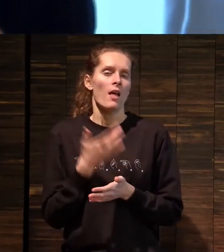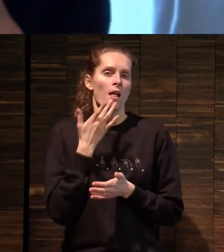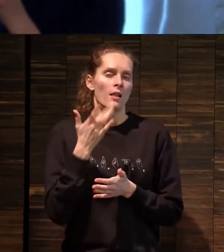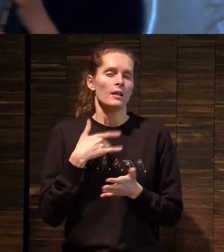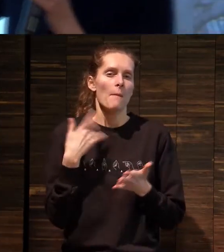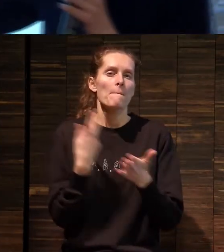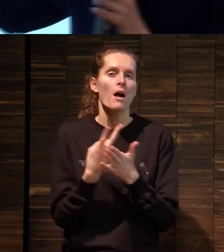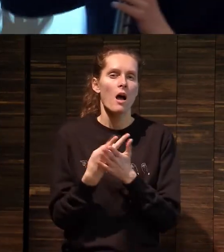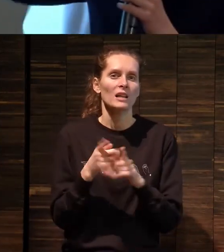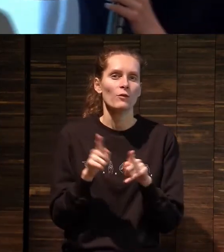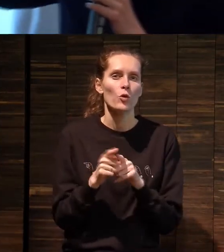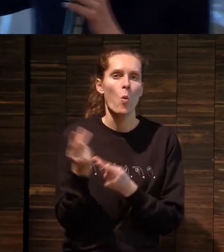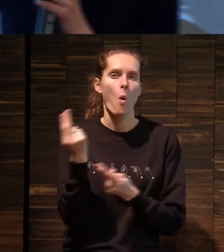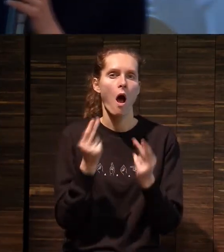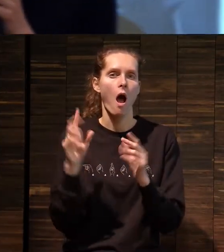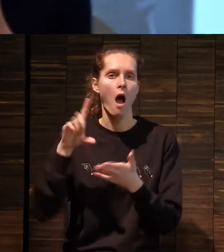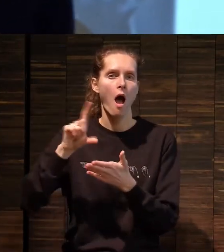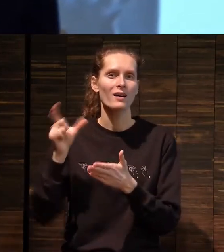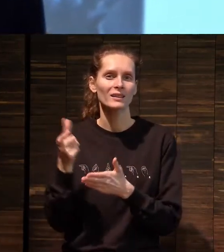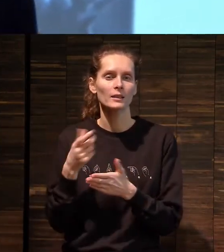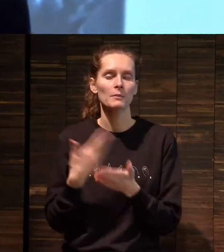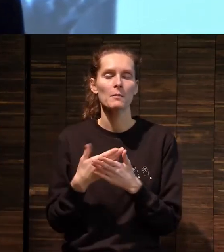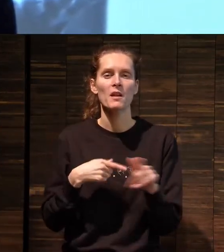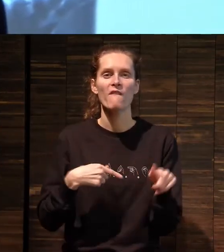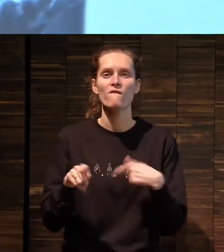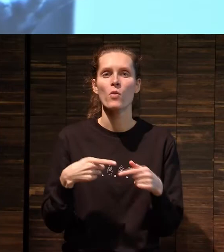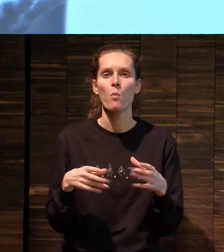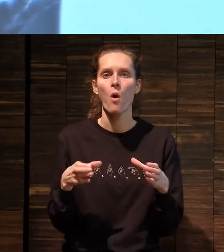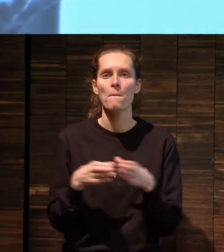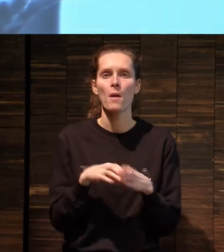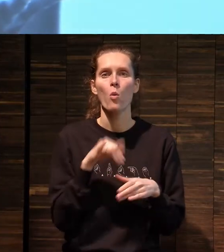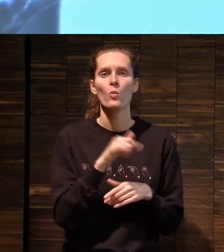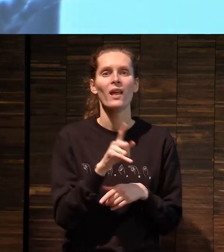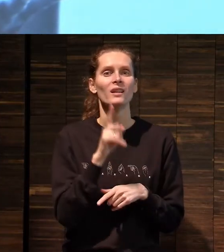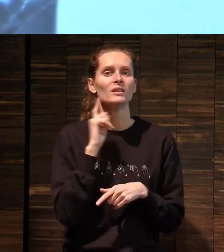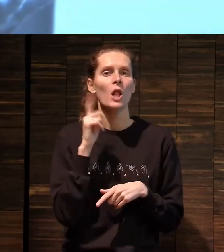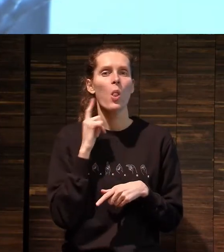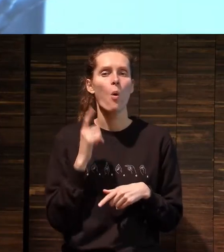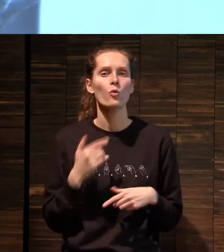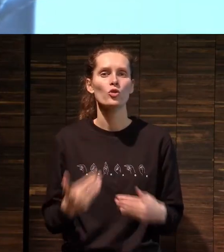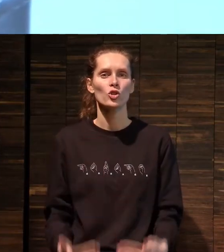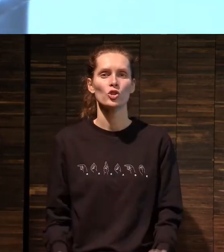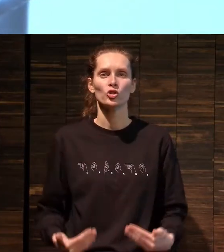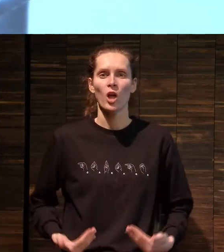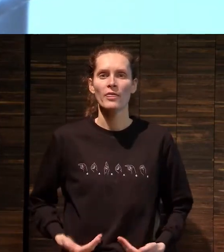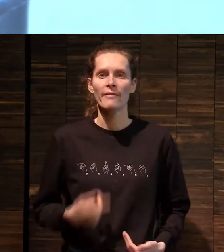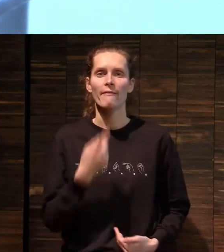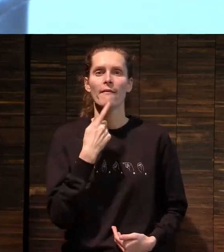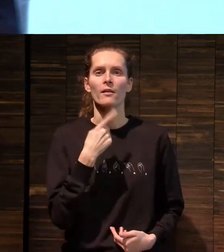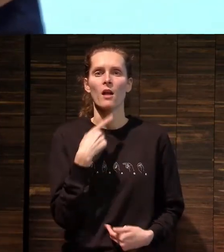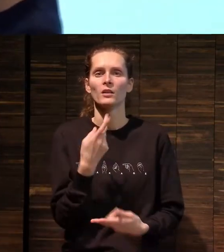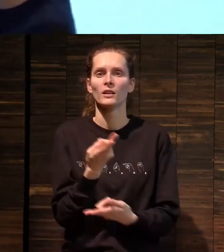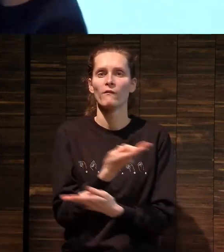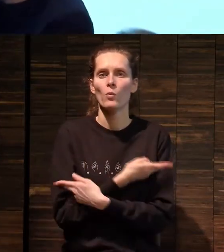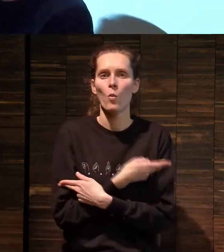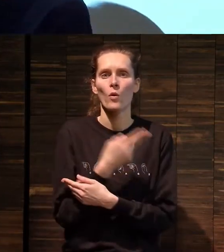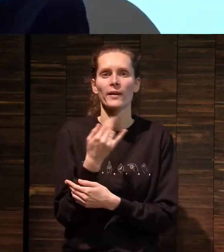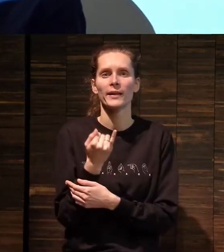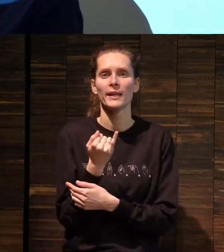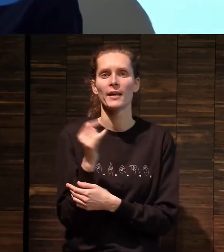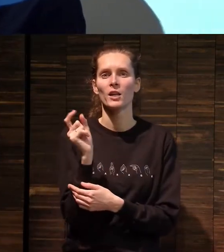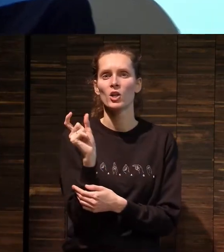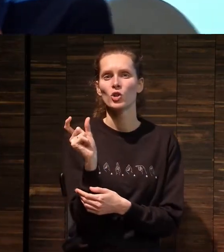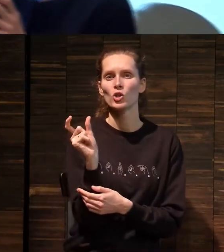In my talk, sometimes I show this picture, a football team with green pants, red